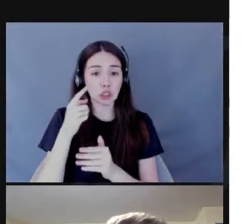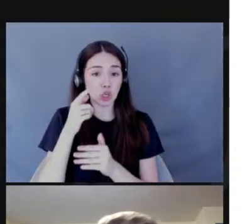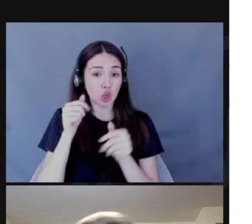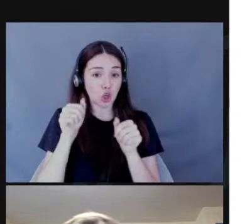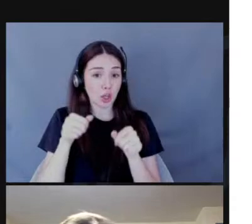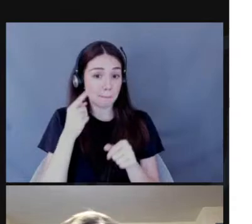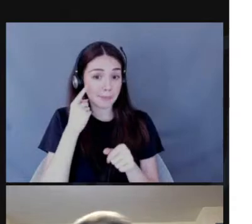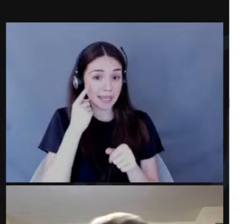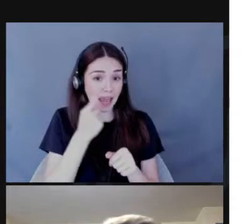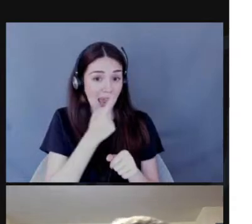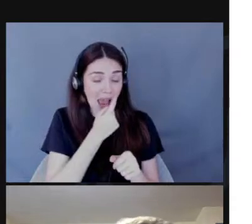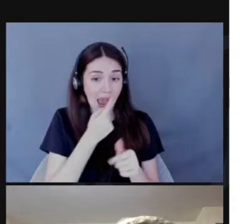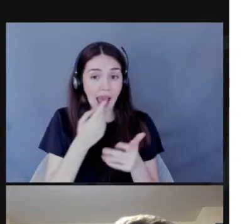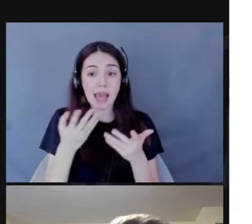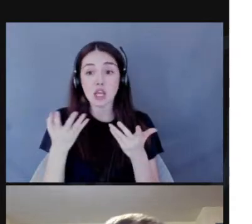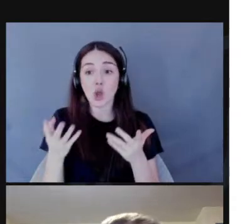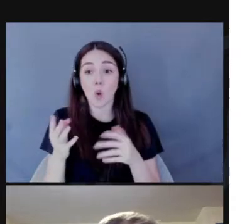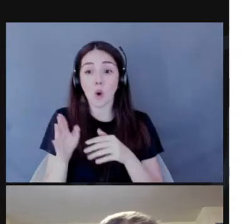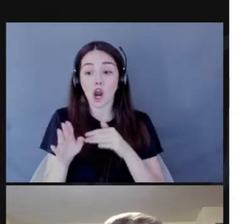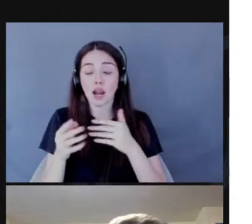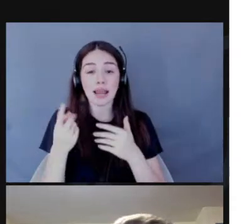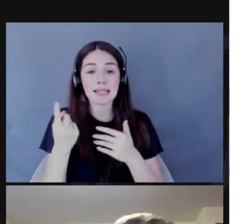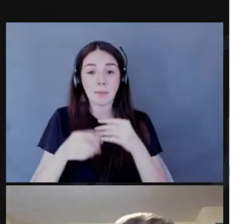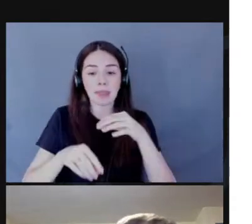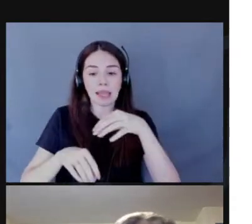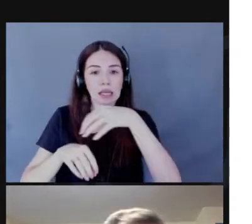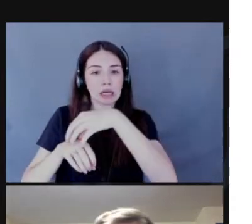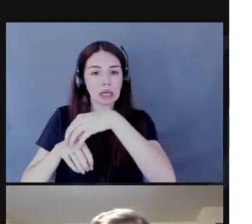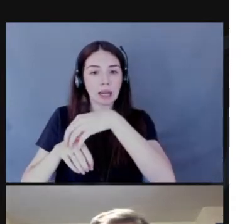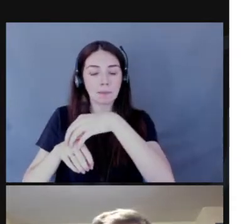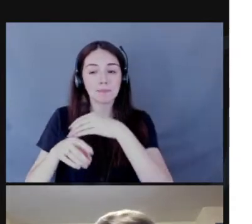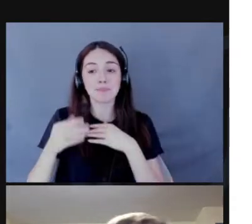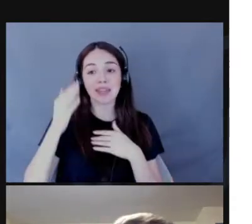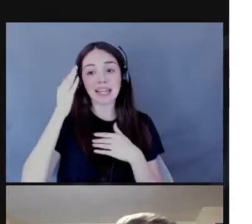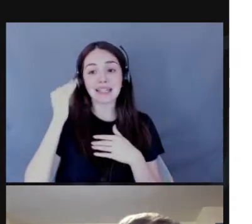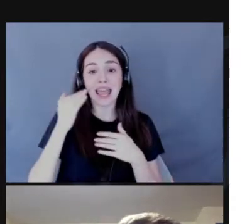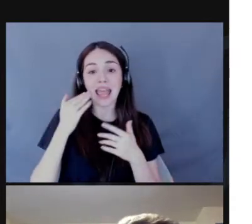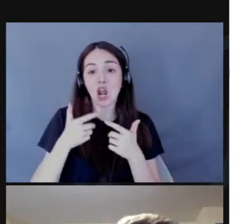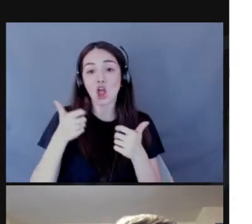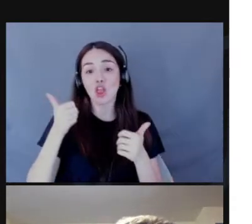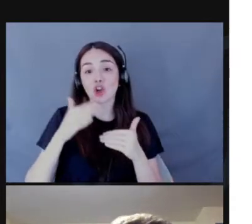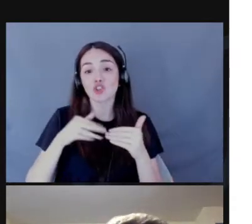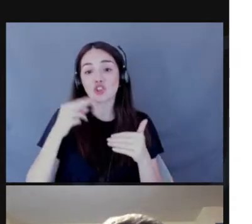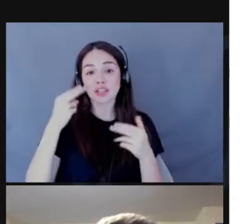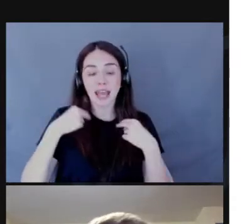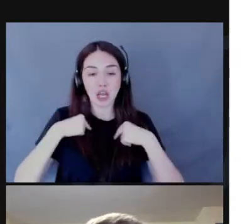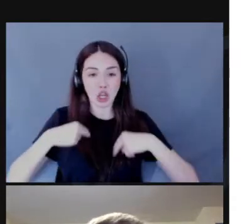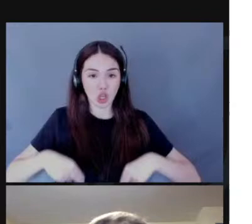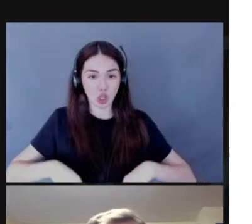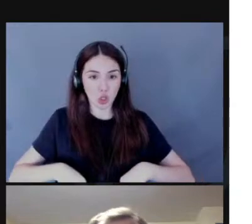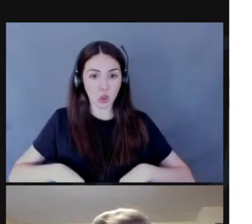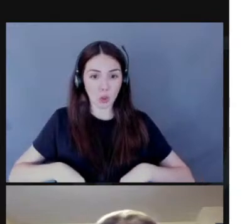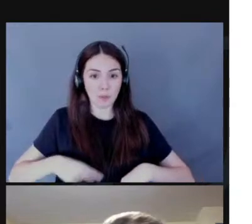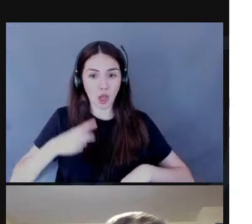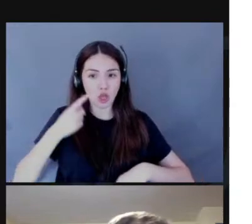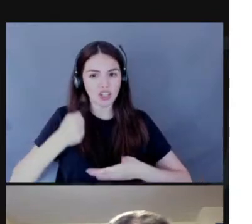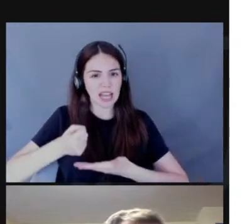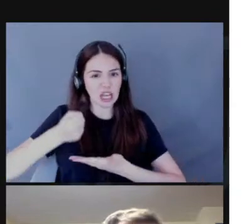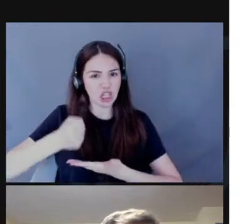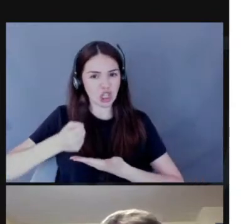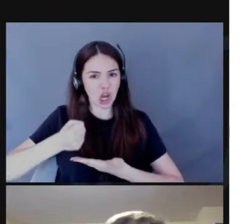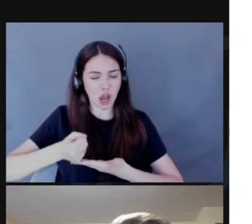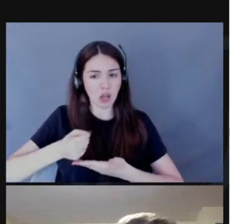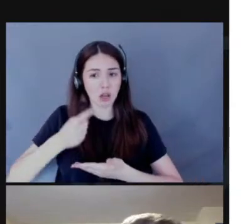or a blowhole or an orifice. Its head was larger than a human's. It was jug-like, and it looked like it was covered